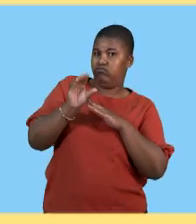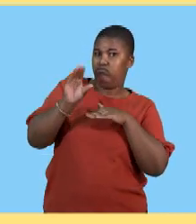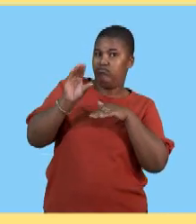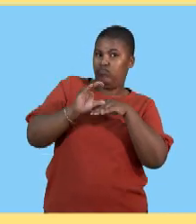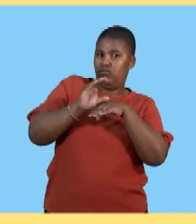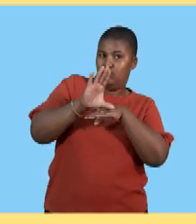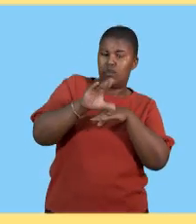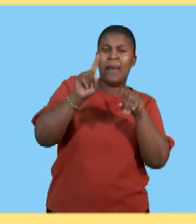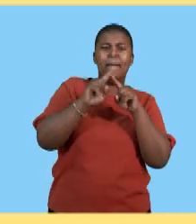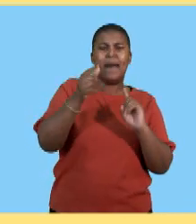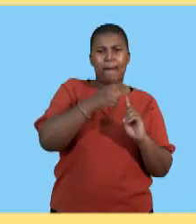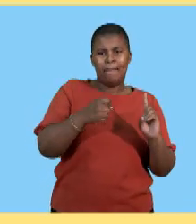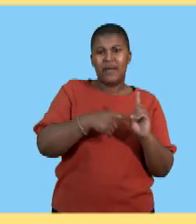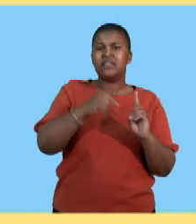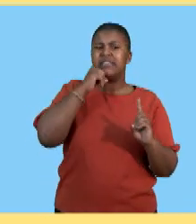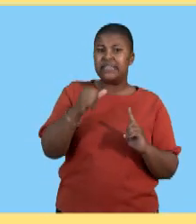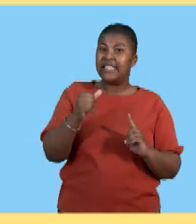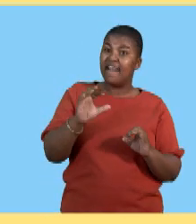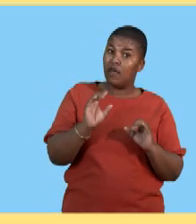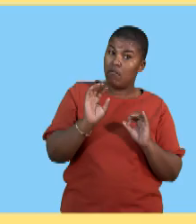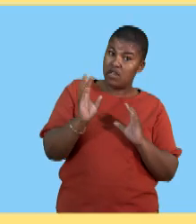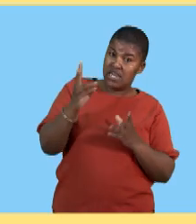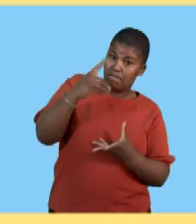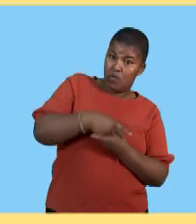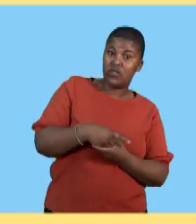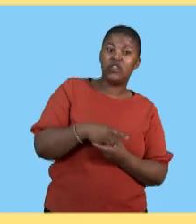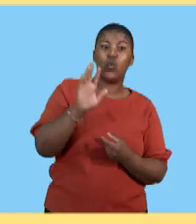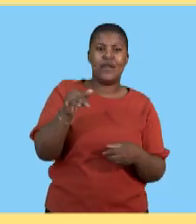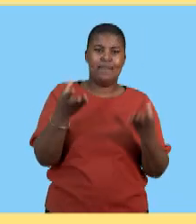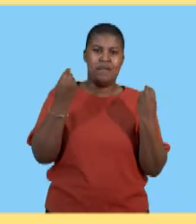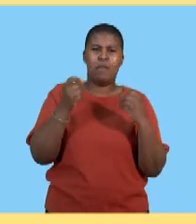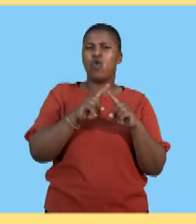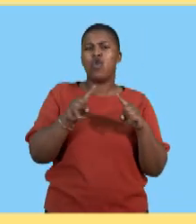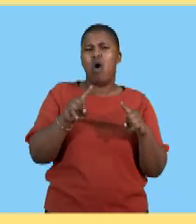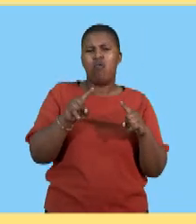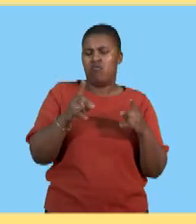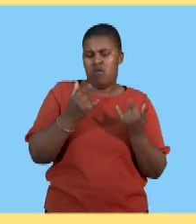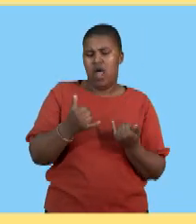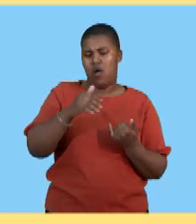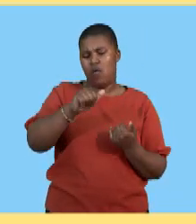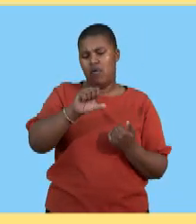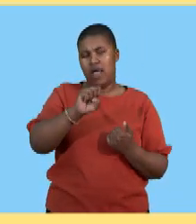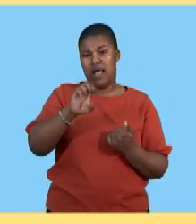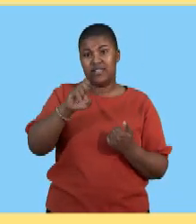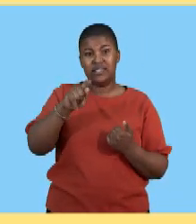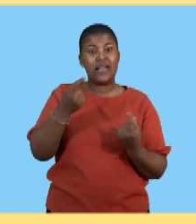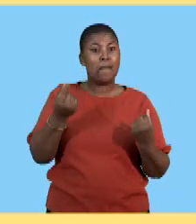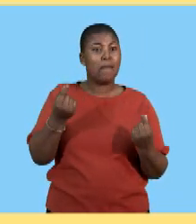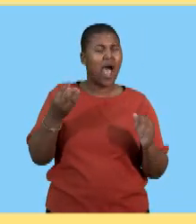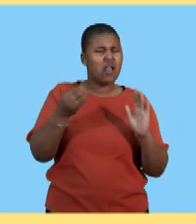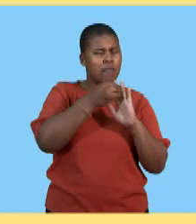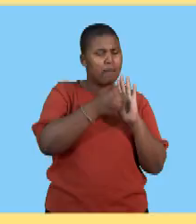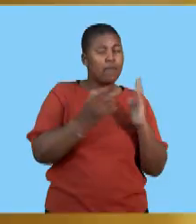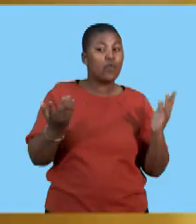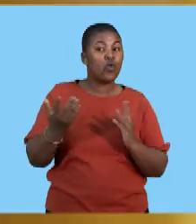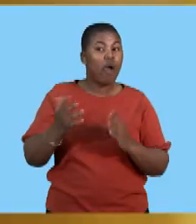the fixed deposit that is set to mature should be subtracted from the non-current assets. Where will this amount be recorded after